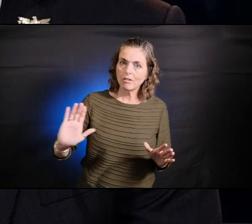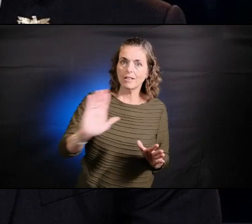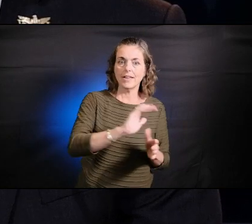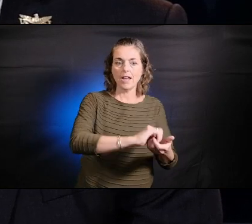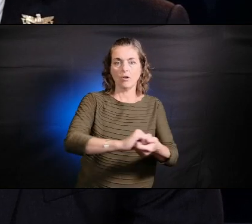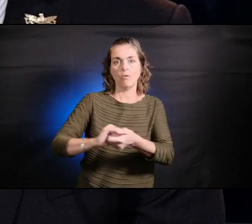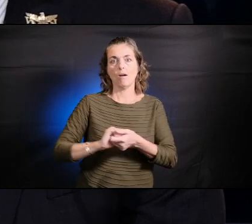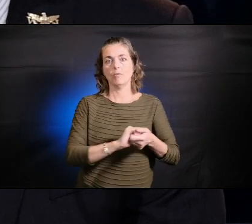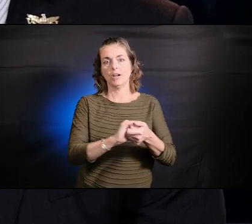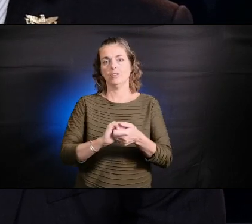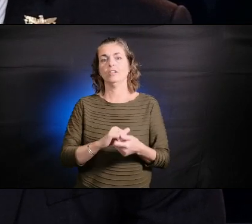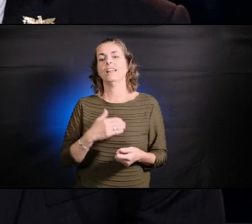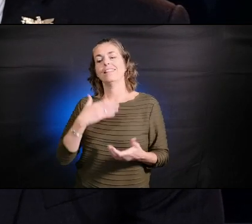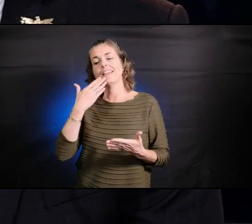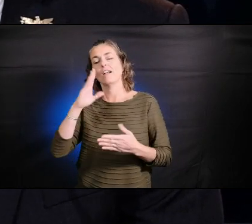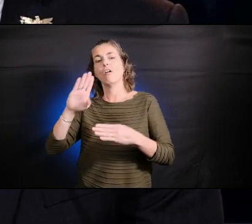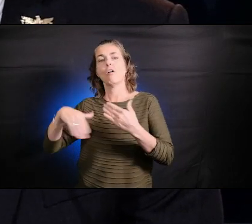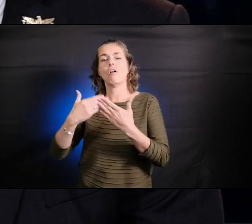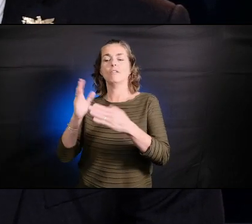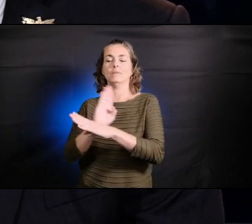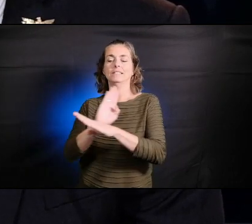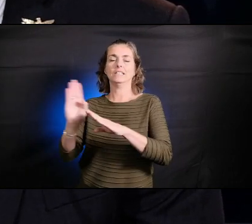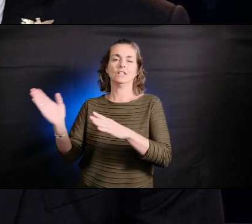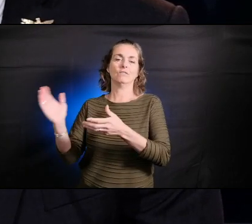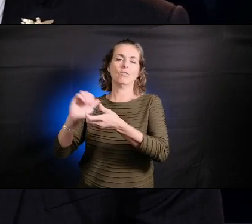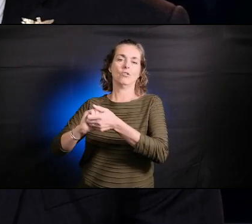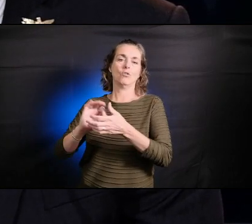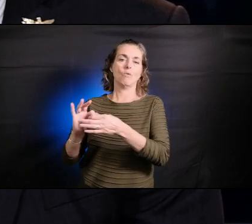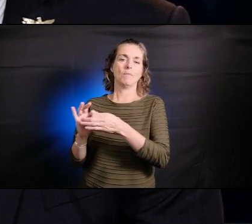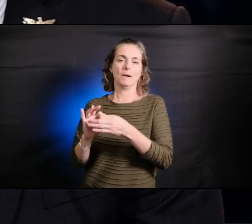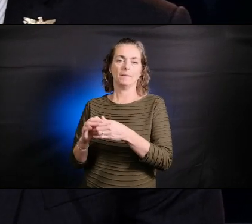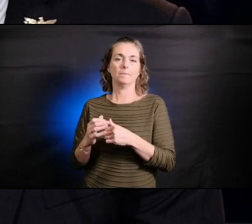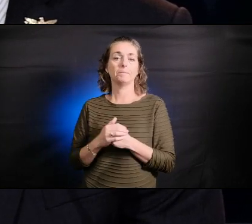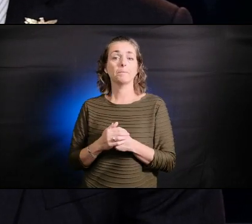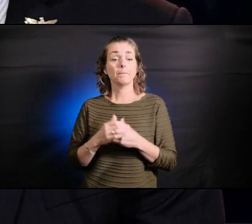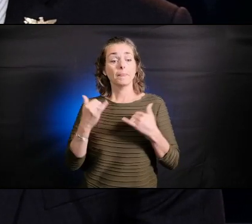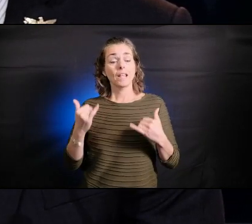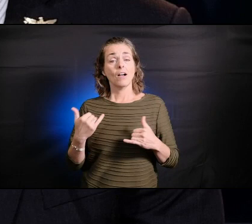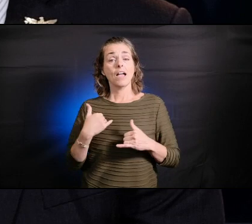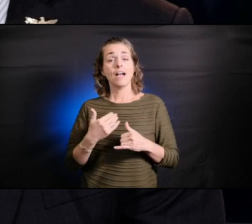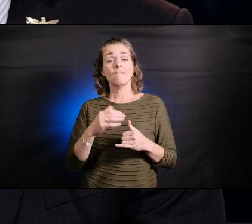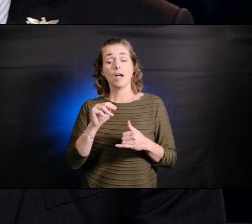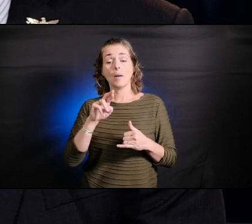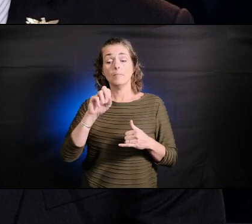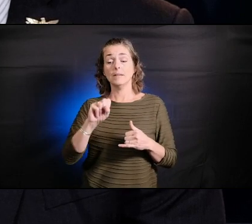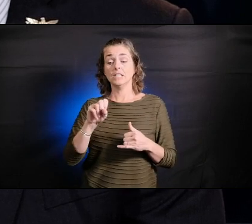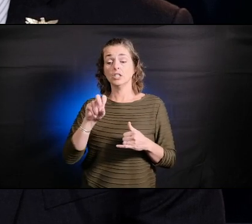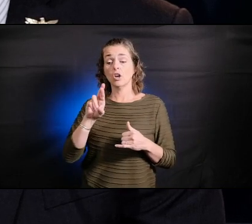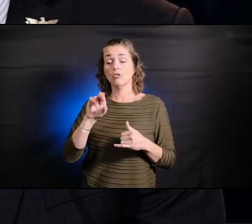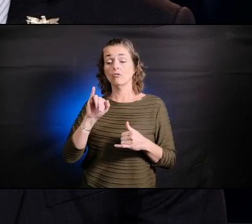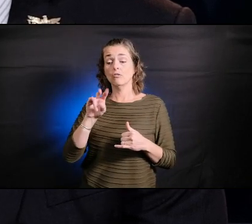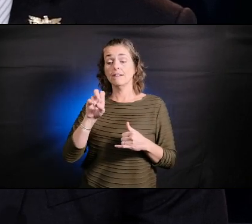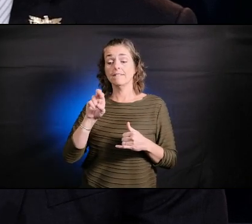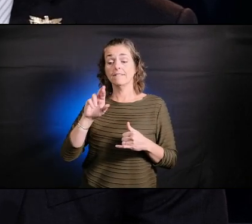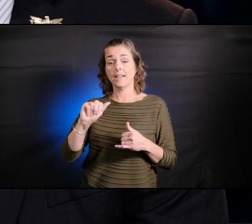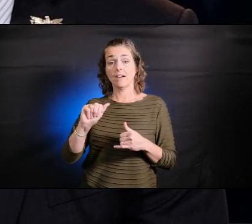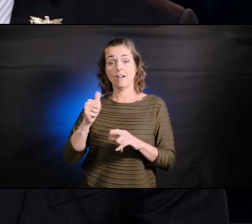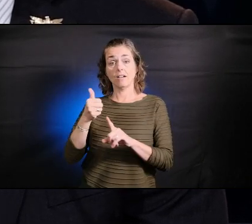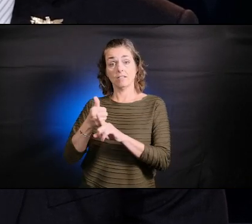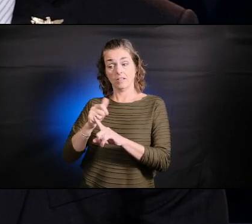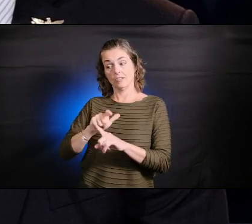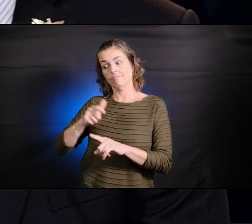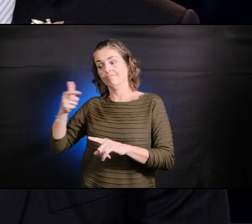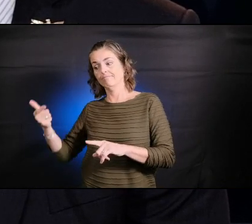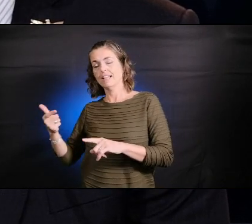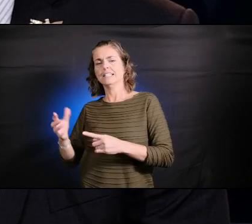in advance. So that's all I have for you today. I do have Ms. Rivera to make a special presentation on